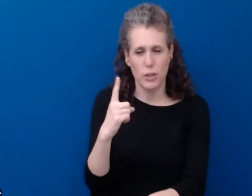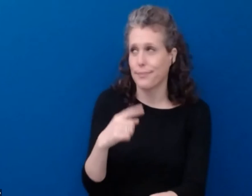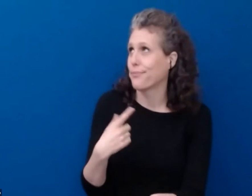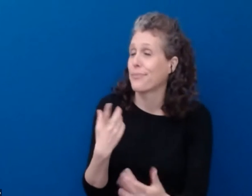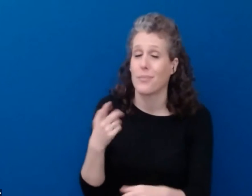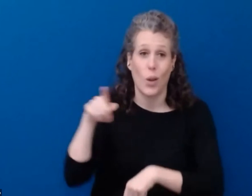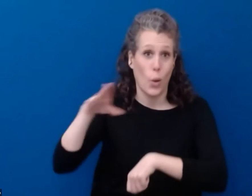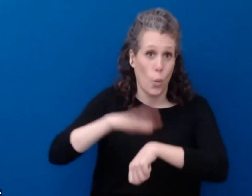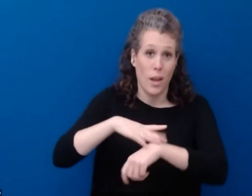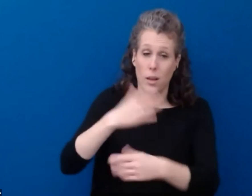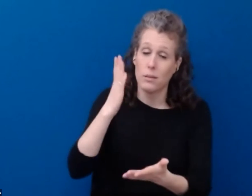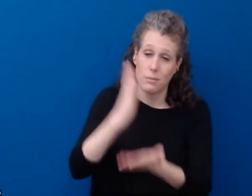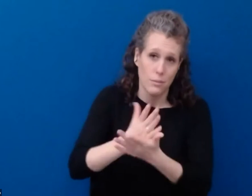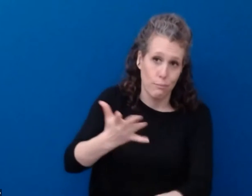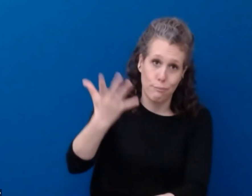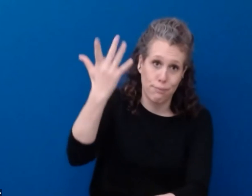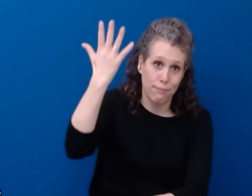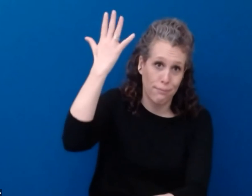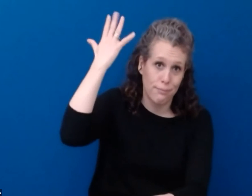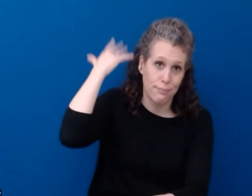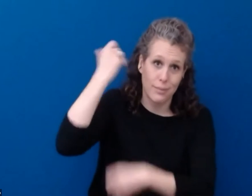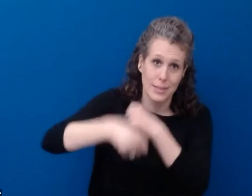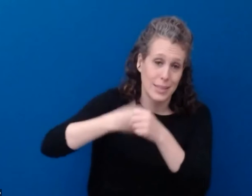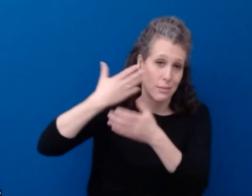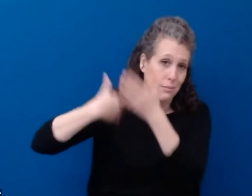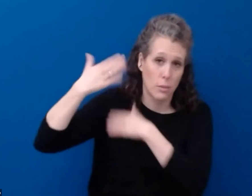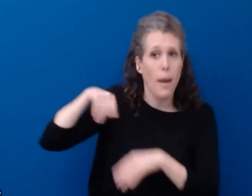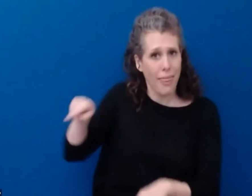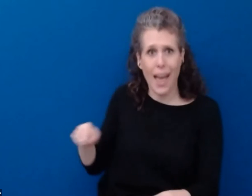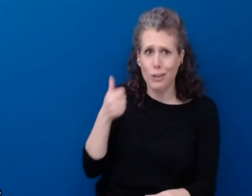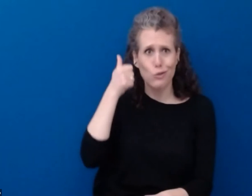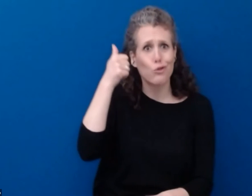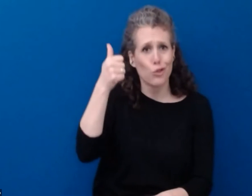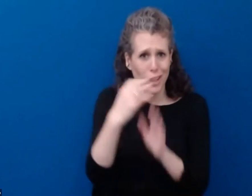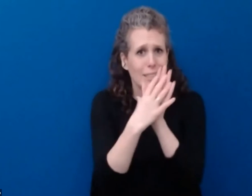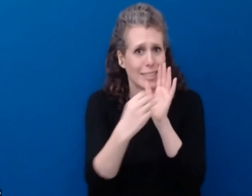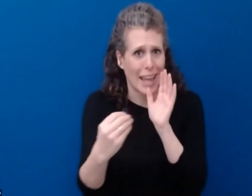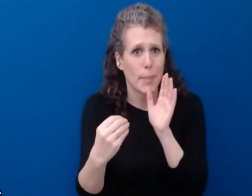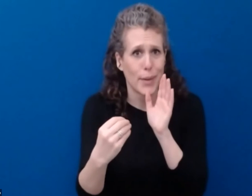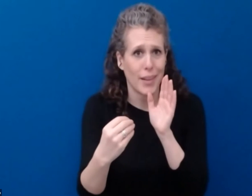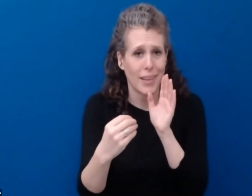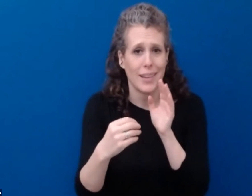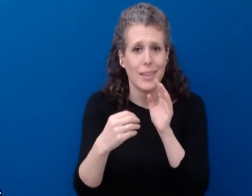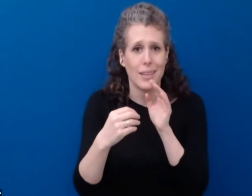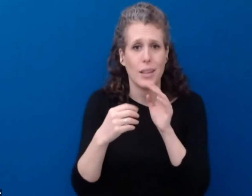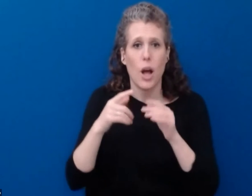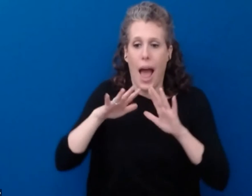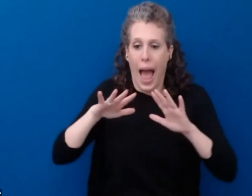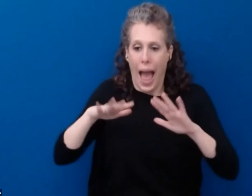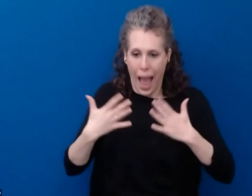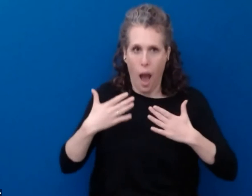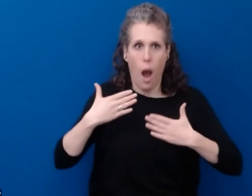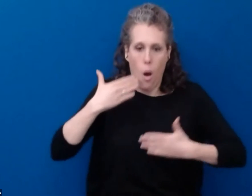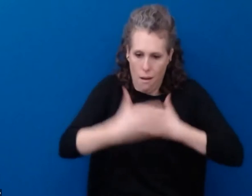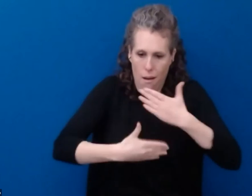it was way back, but still that is an example of reversing the developing process